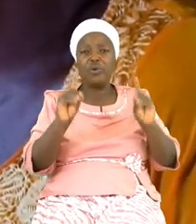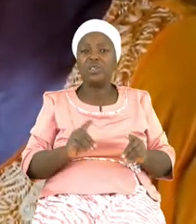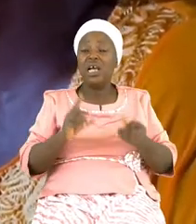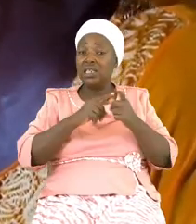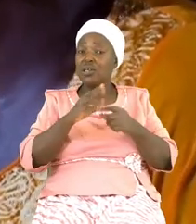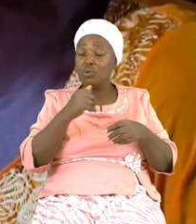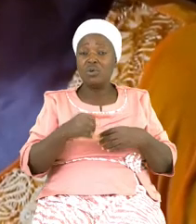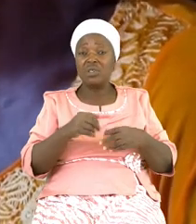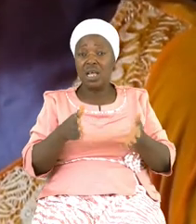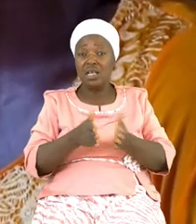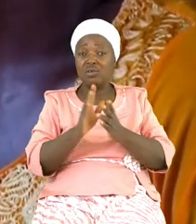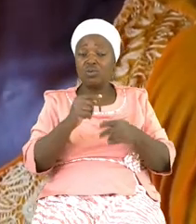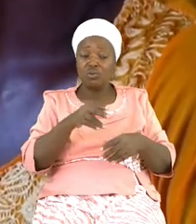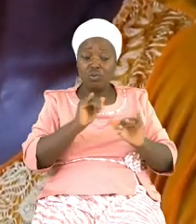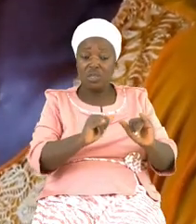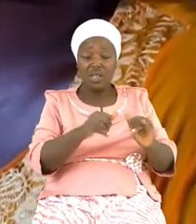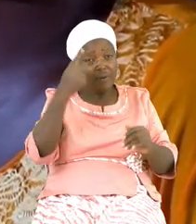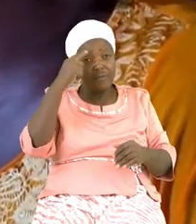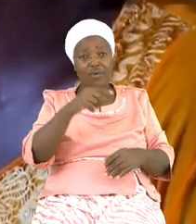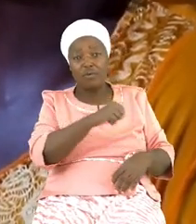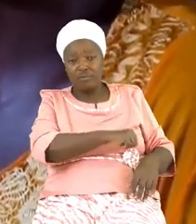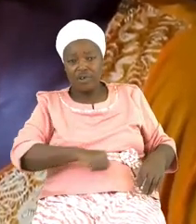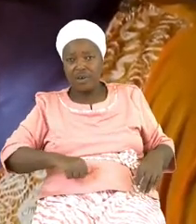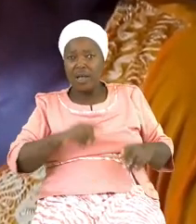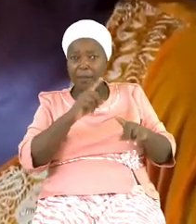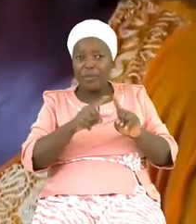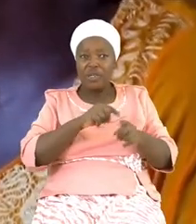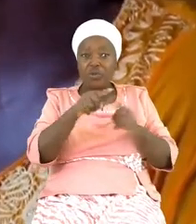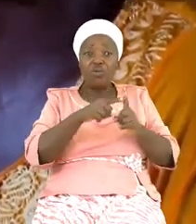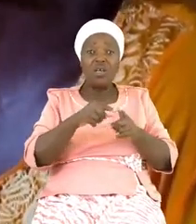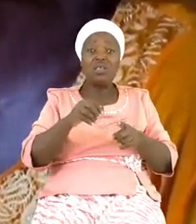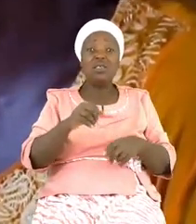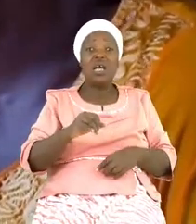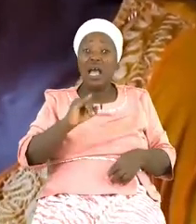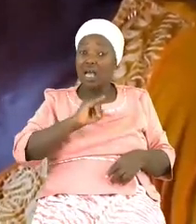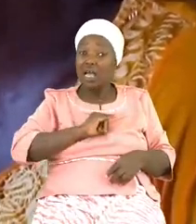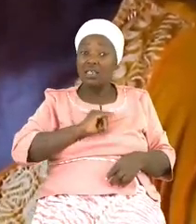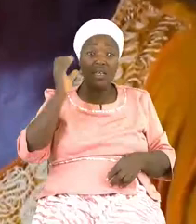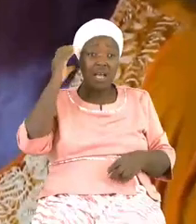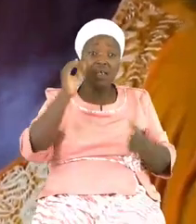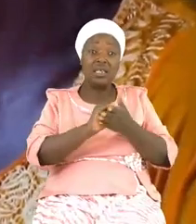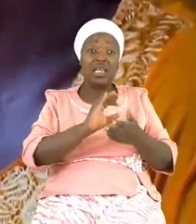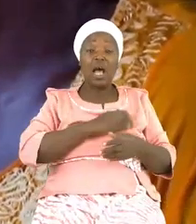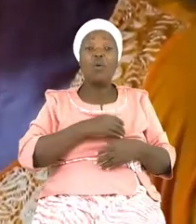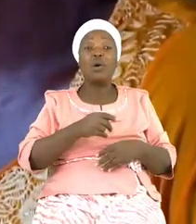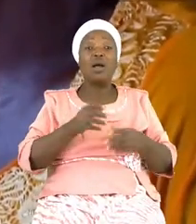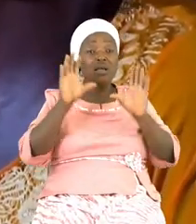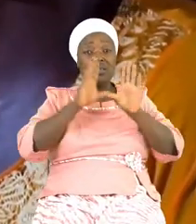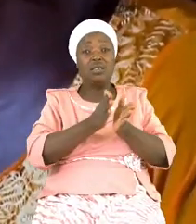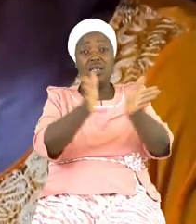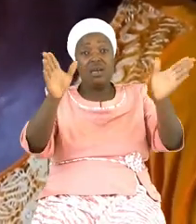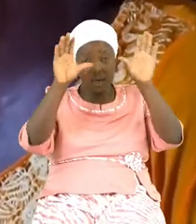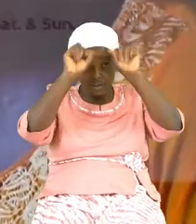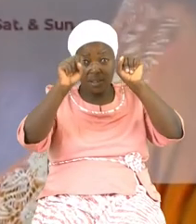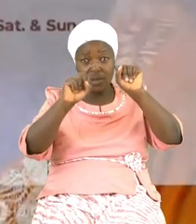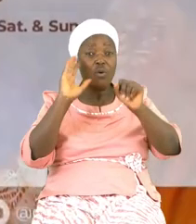all happened on the day that our Pastor W.F. Kumuyi will come to Jalingo